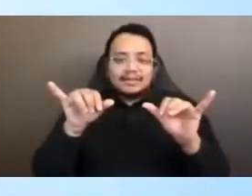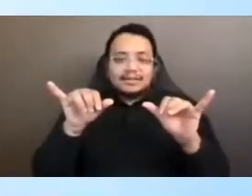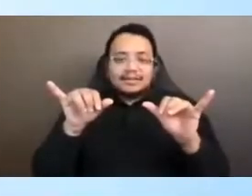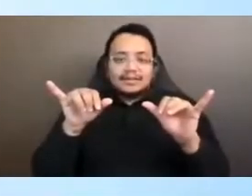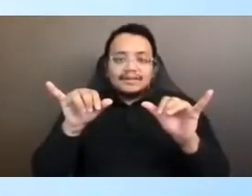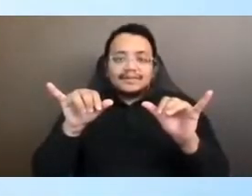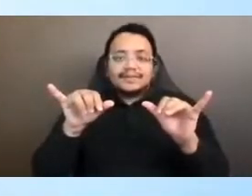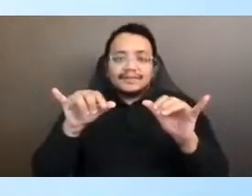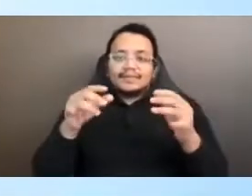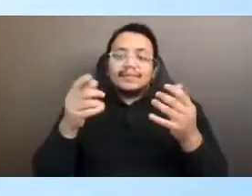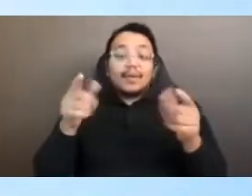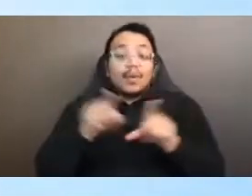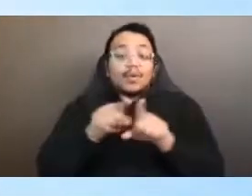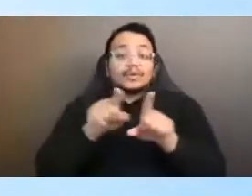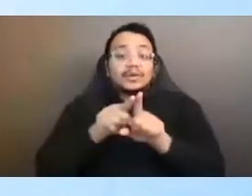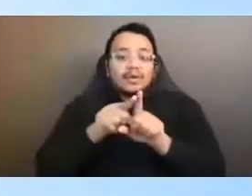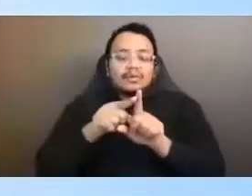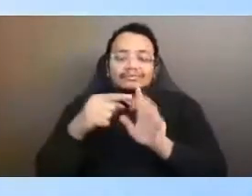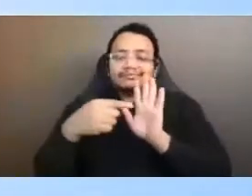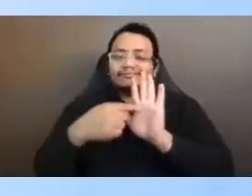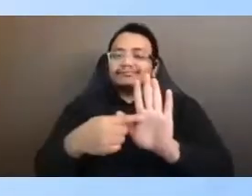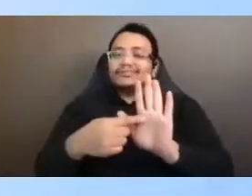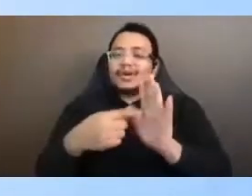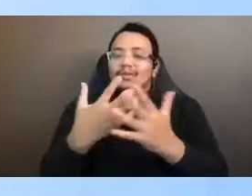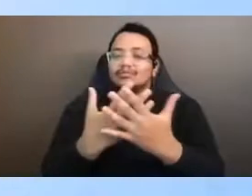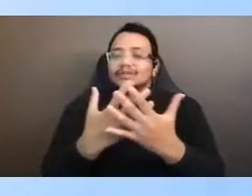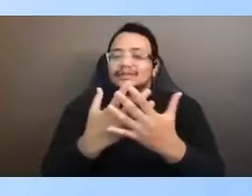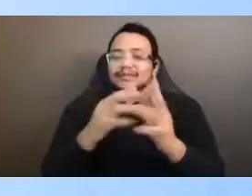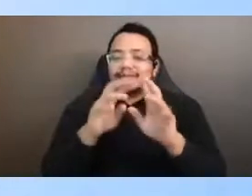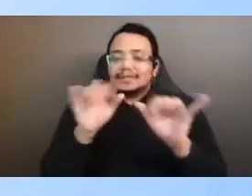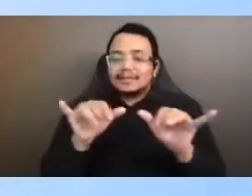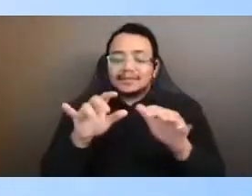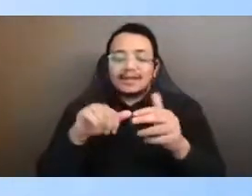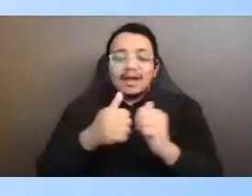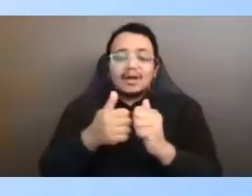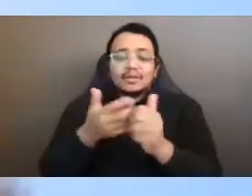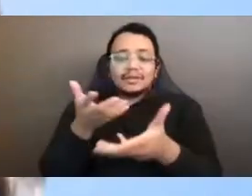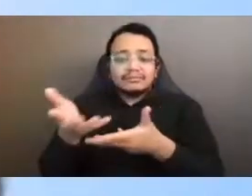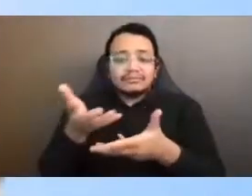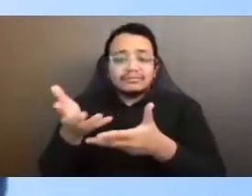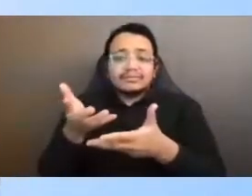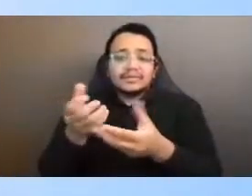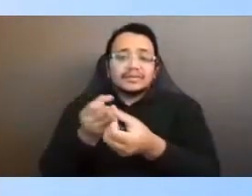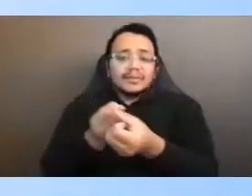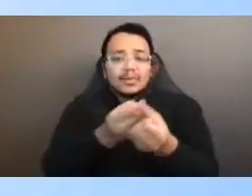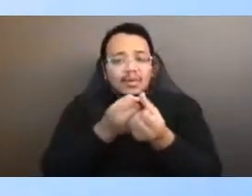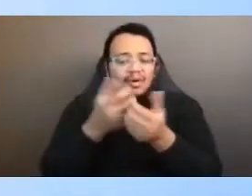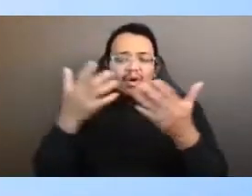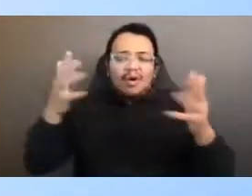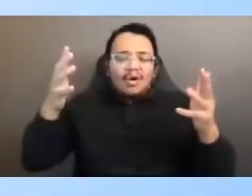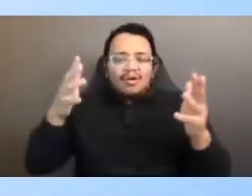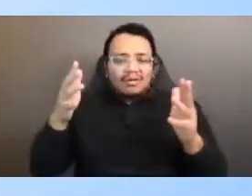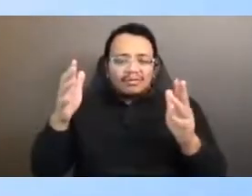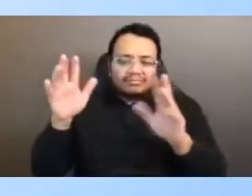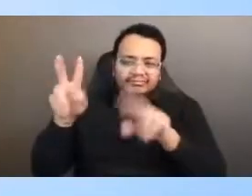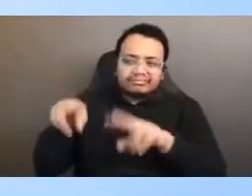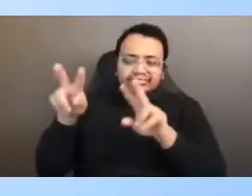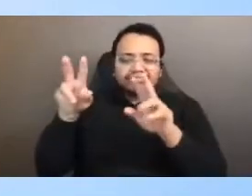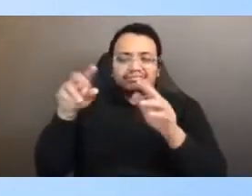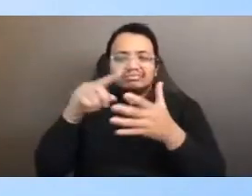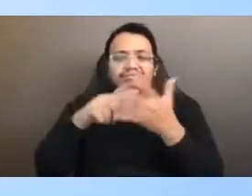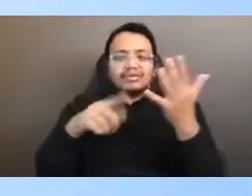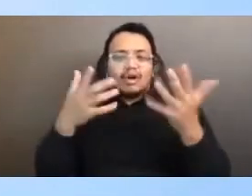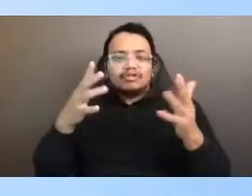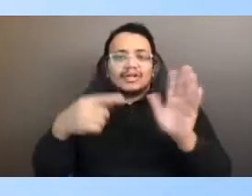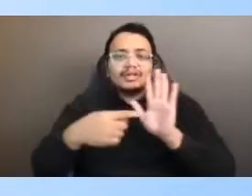prison systems. The way we treat those who are incarcerated is a direct reflection. It is literally a mirror of this country's